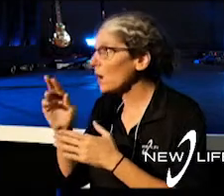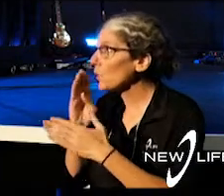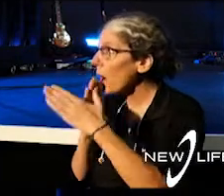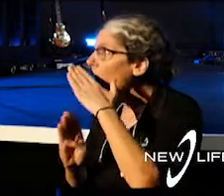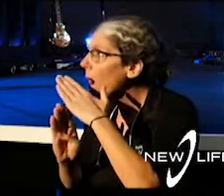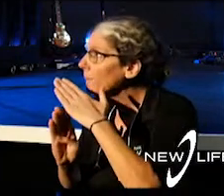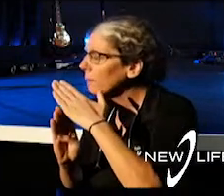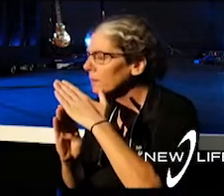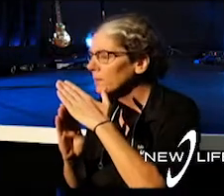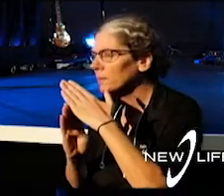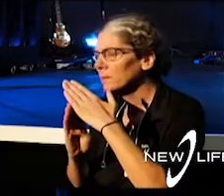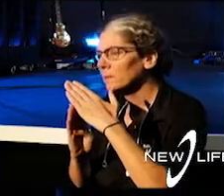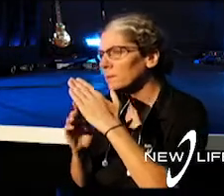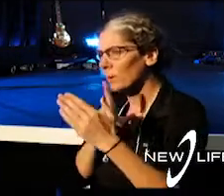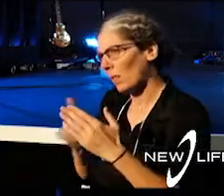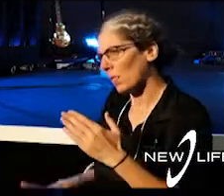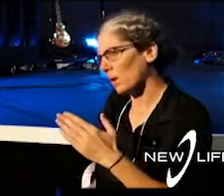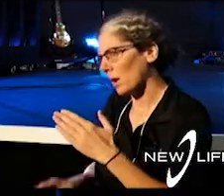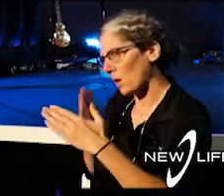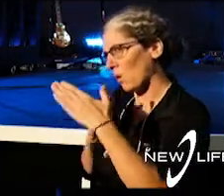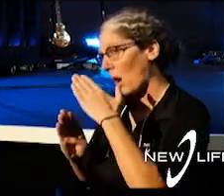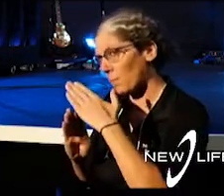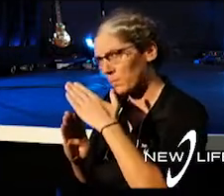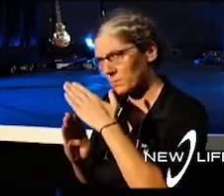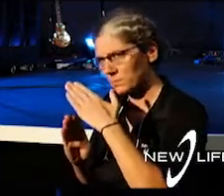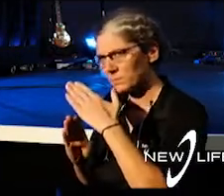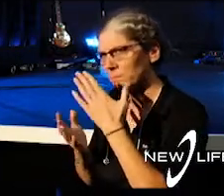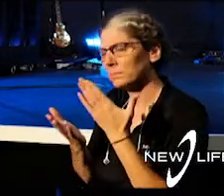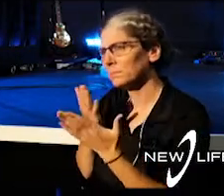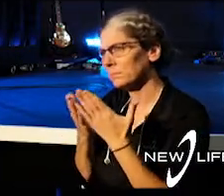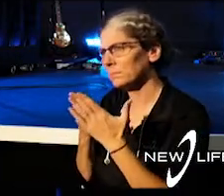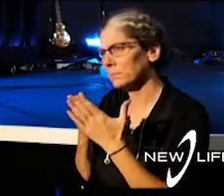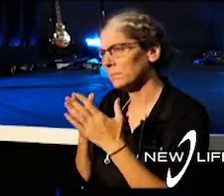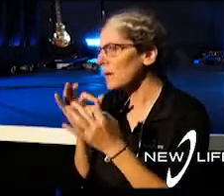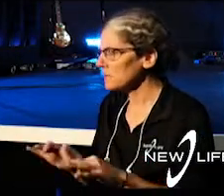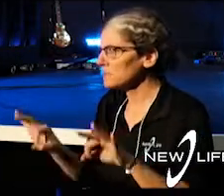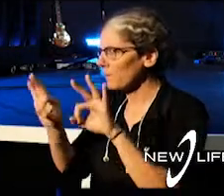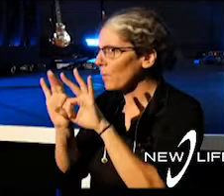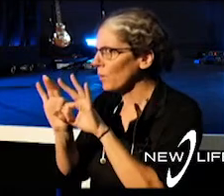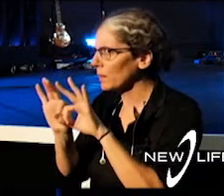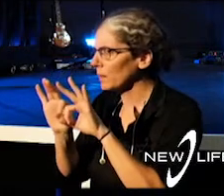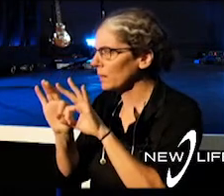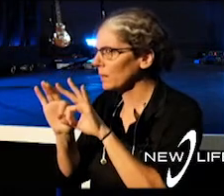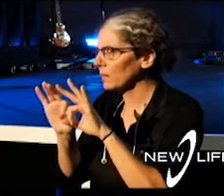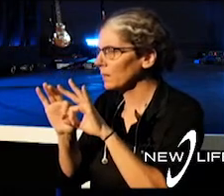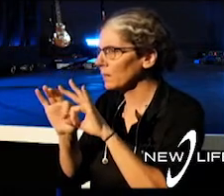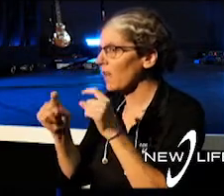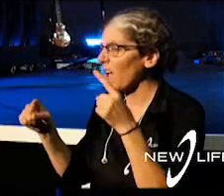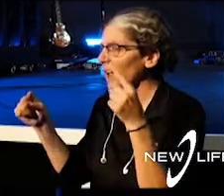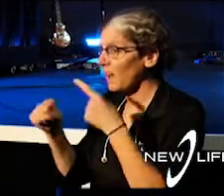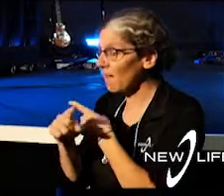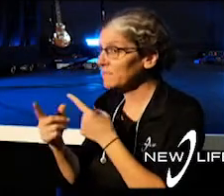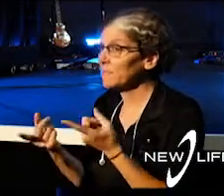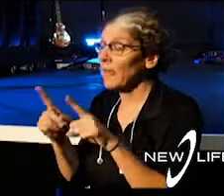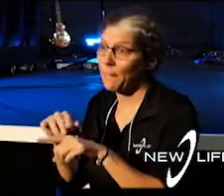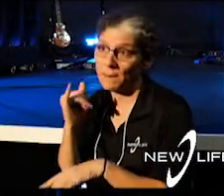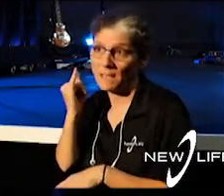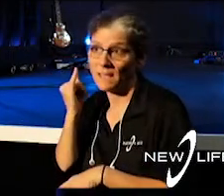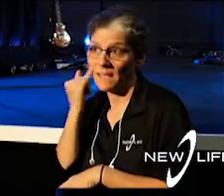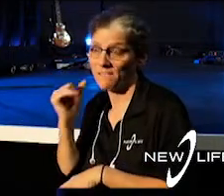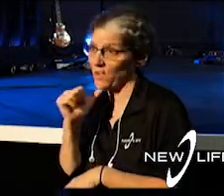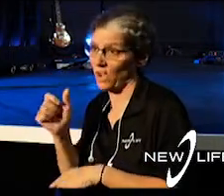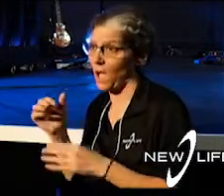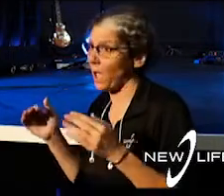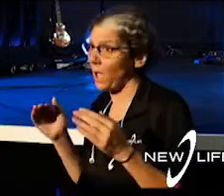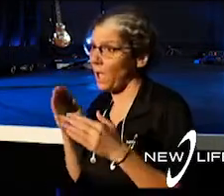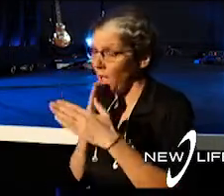If being right is more important than being humble, you're going to have conflict. Being humble doesn't mean rolling